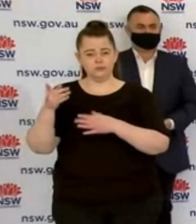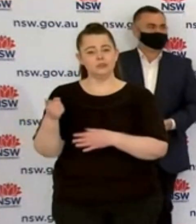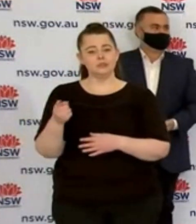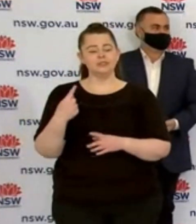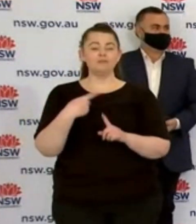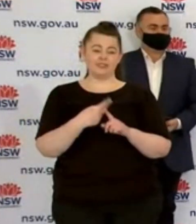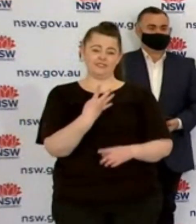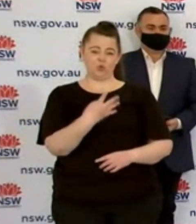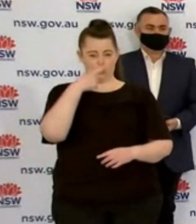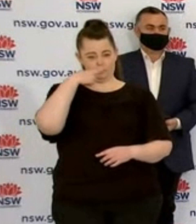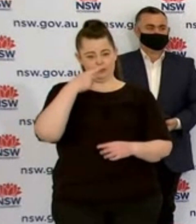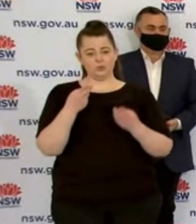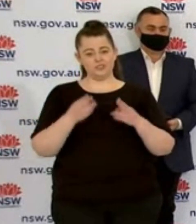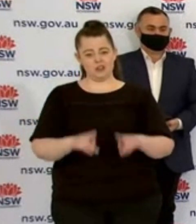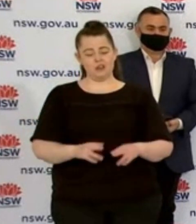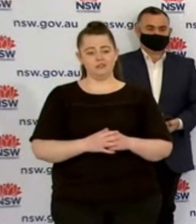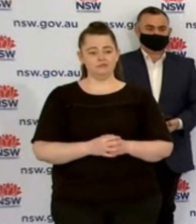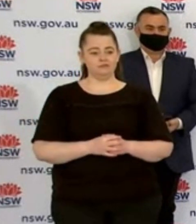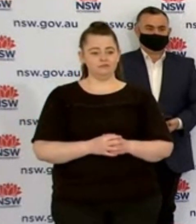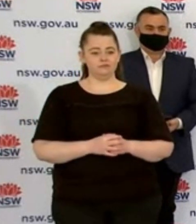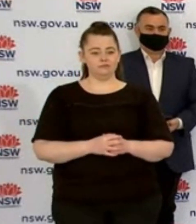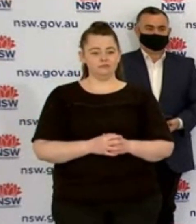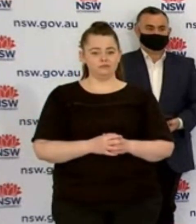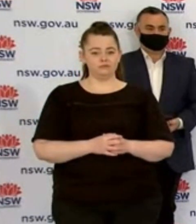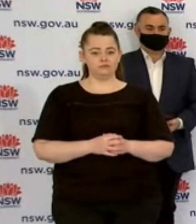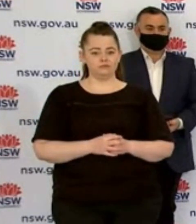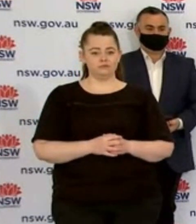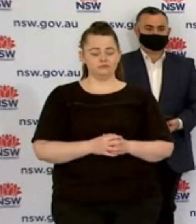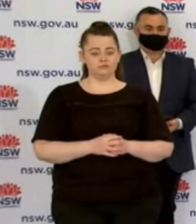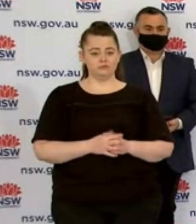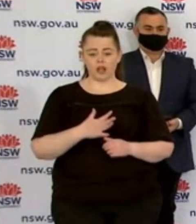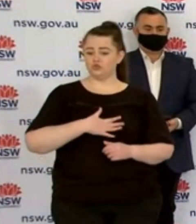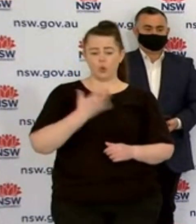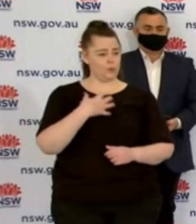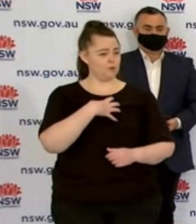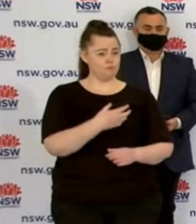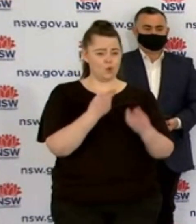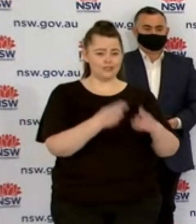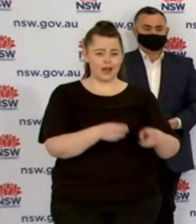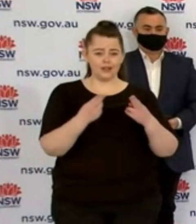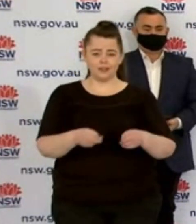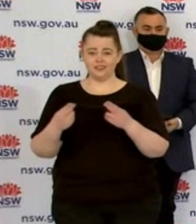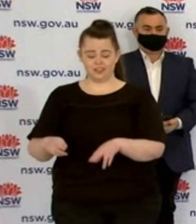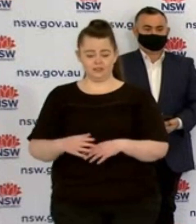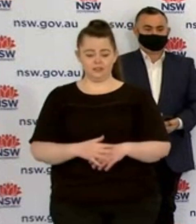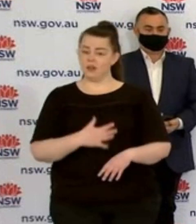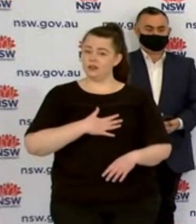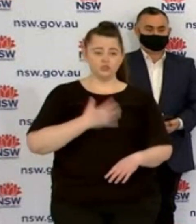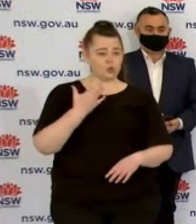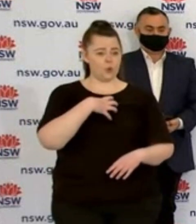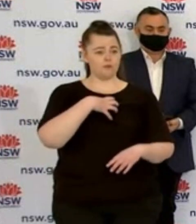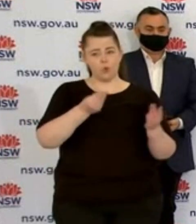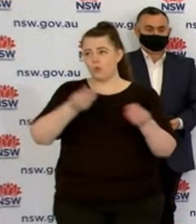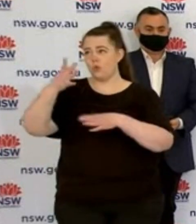I personally do not want to see escalating numbers of deaths and hospitalisation, and it does require all of